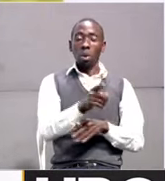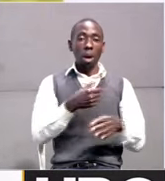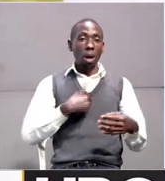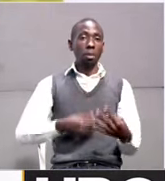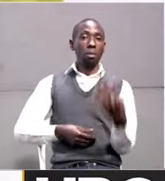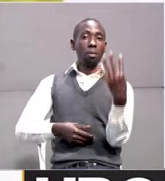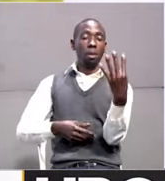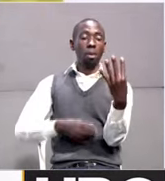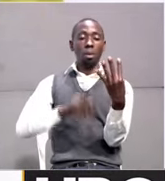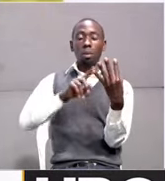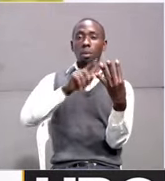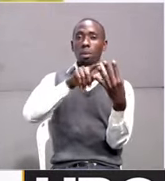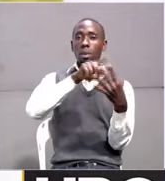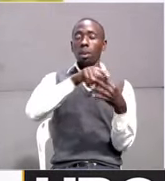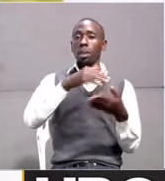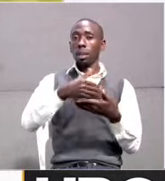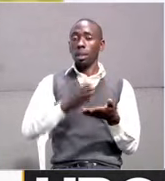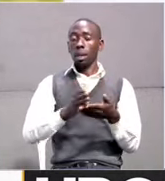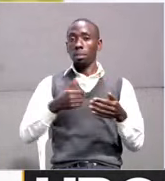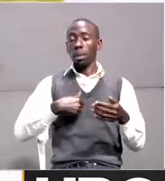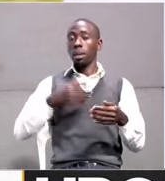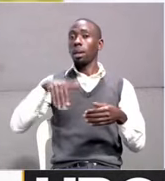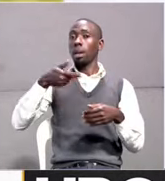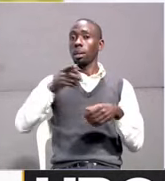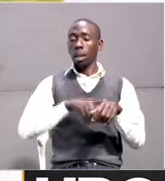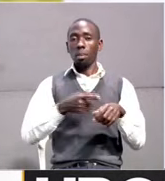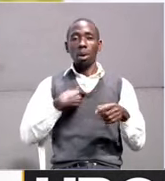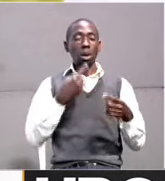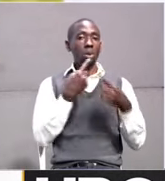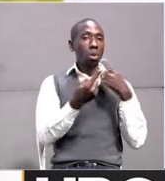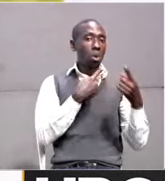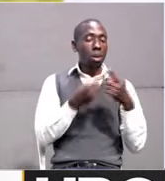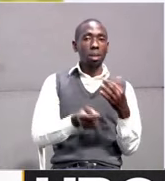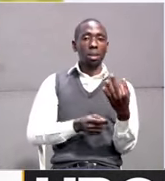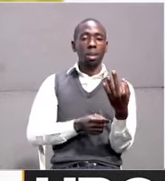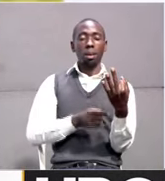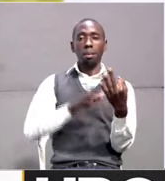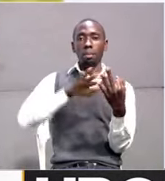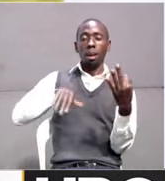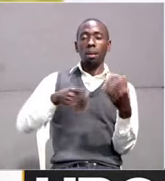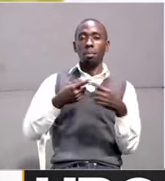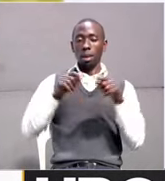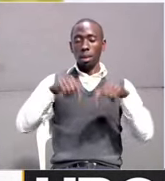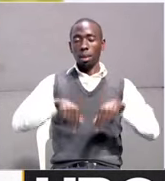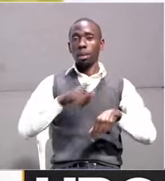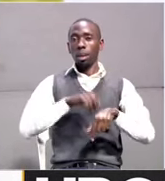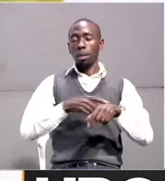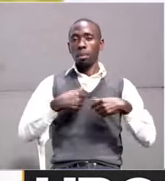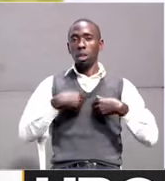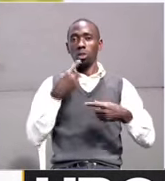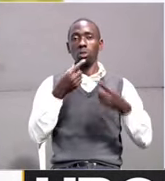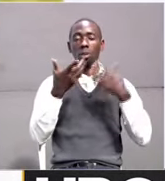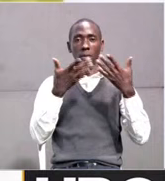sectors, next time I'll talk about the other three. This time I've just spoken about